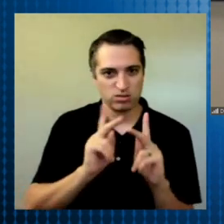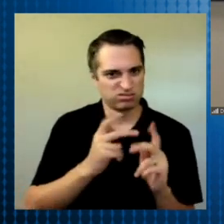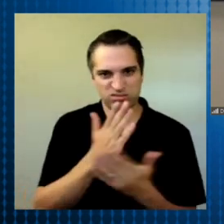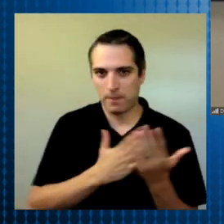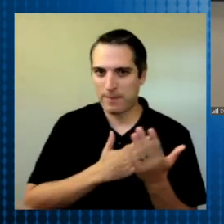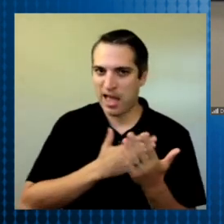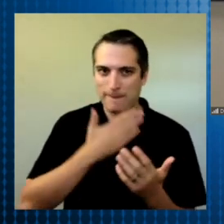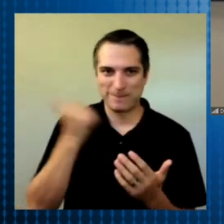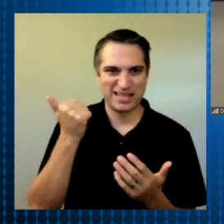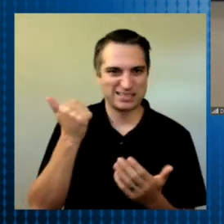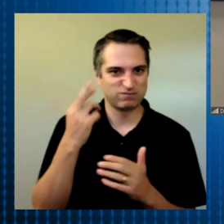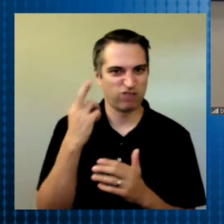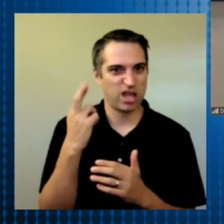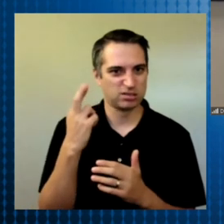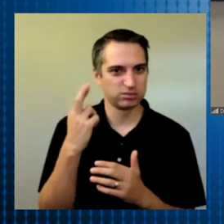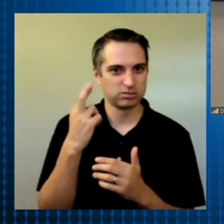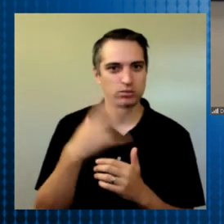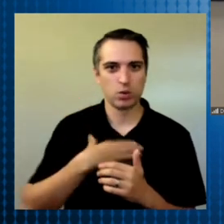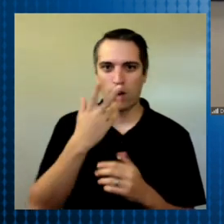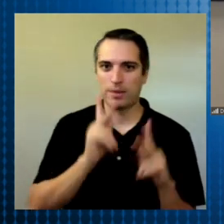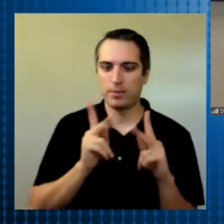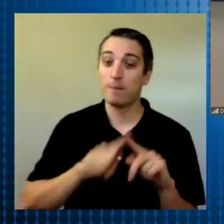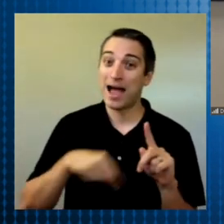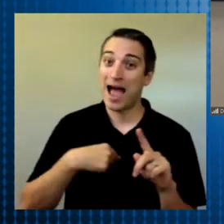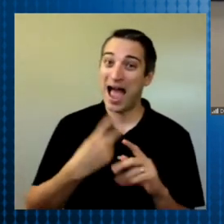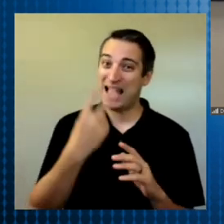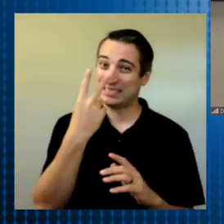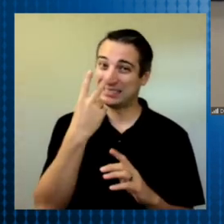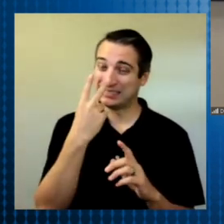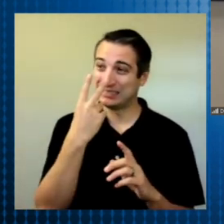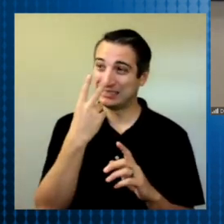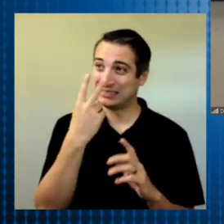about black women who started a bank